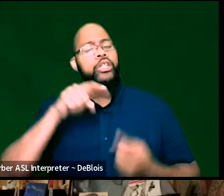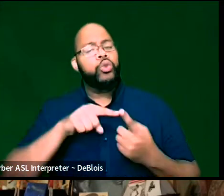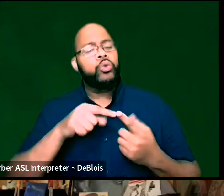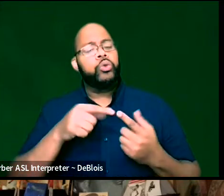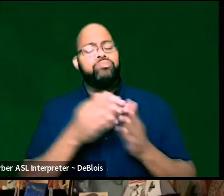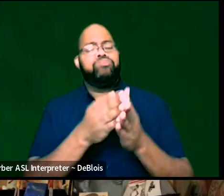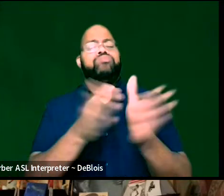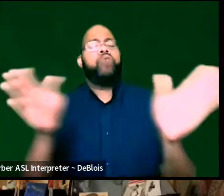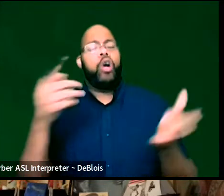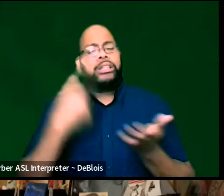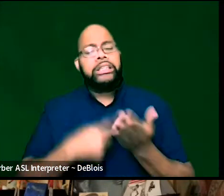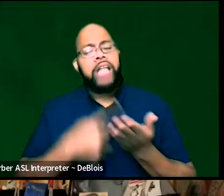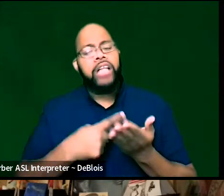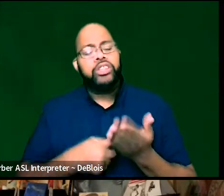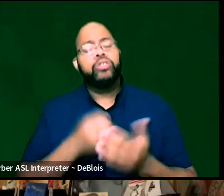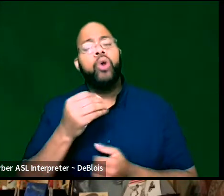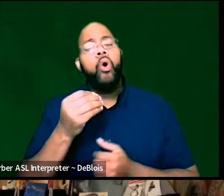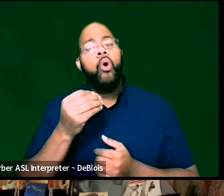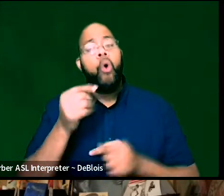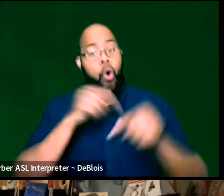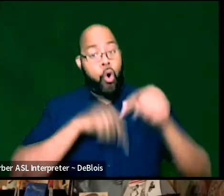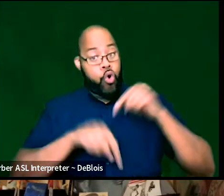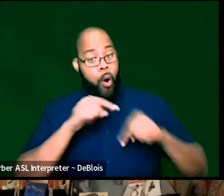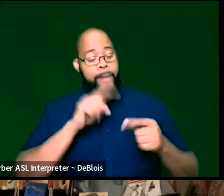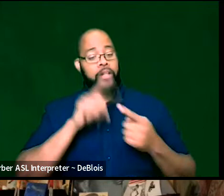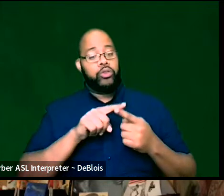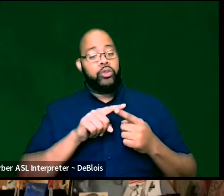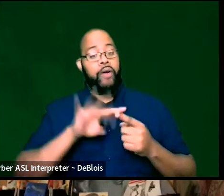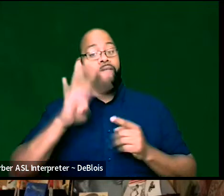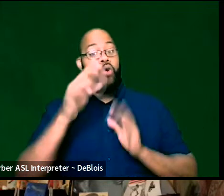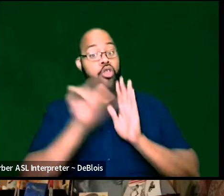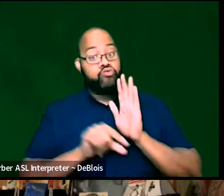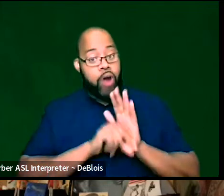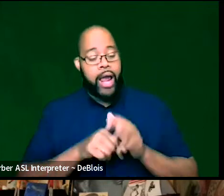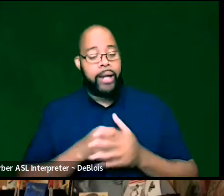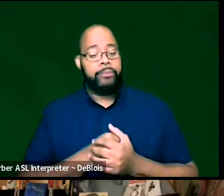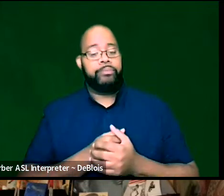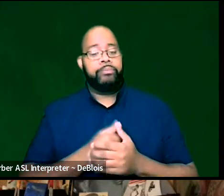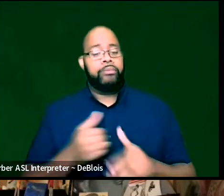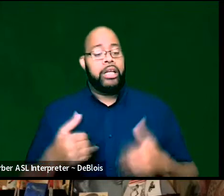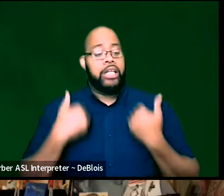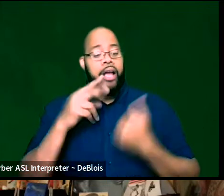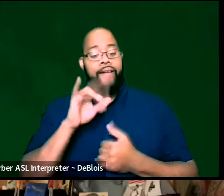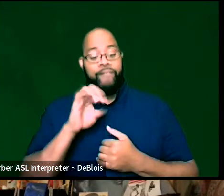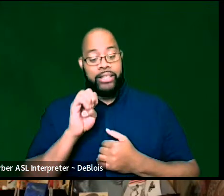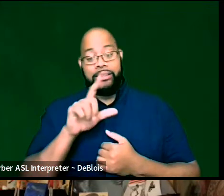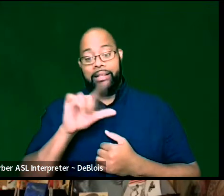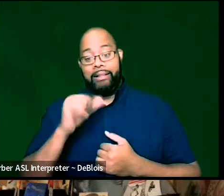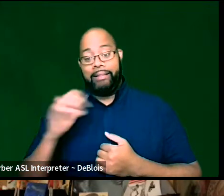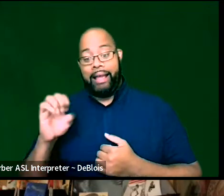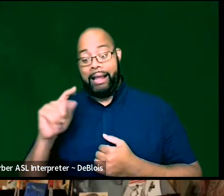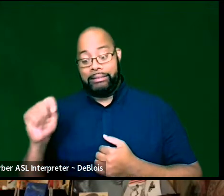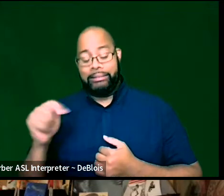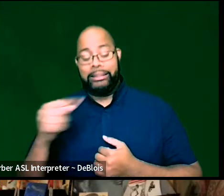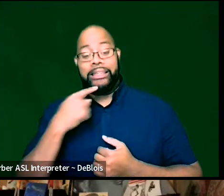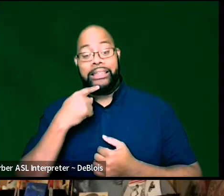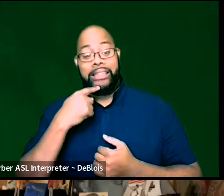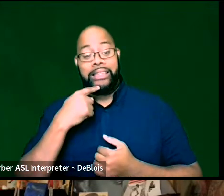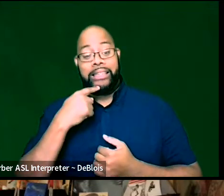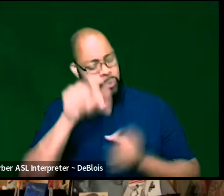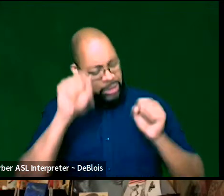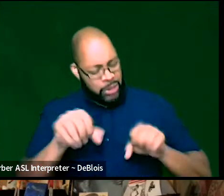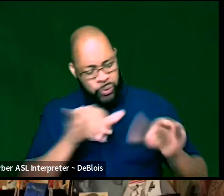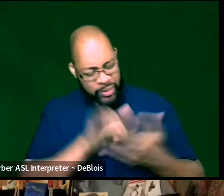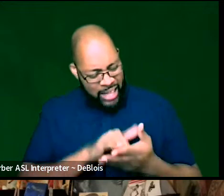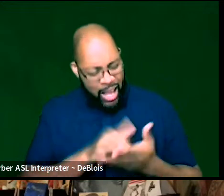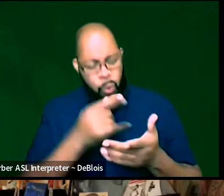broaden the conversation. So going back to the fourth grade, younger Vince Leggett, it's to say, yes, you can do